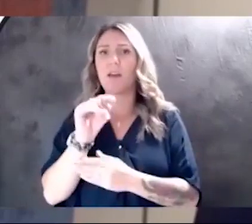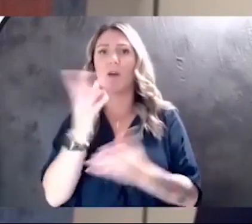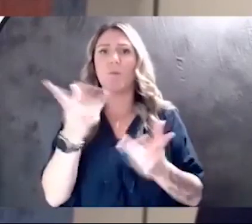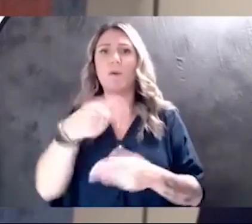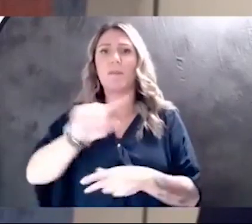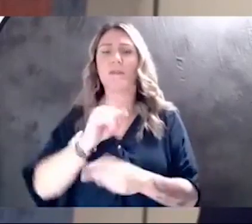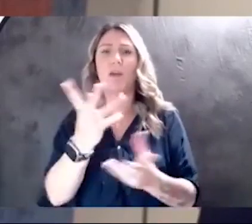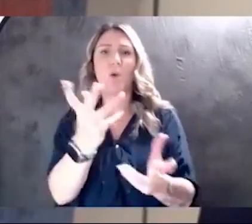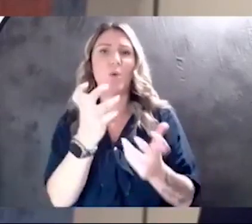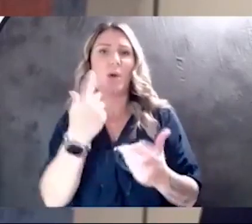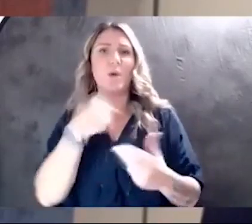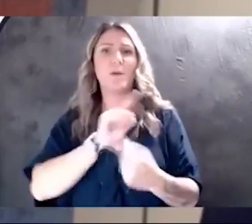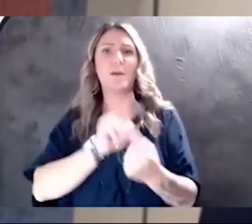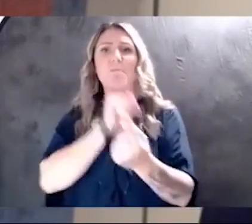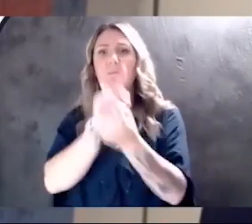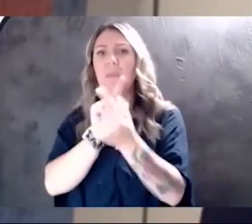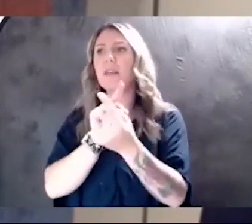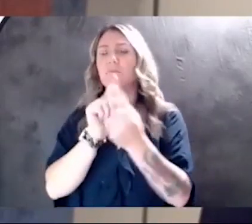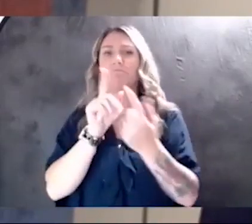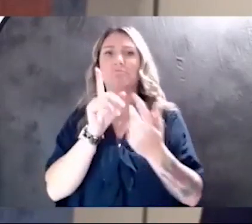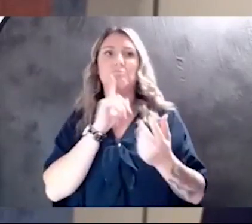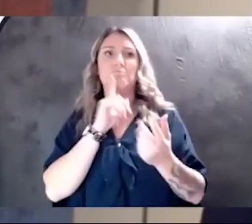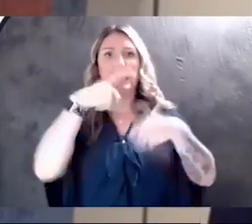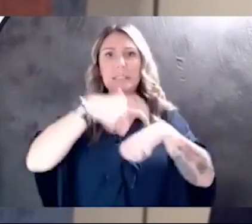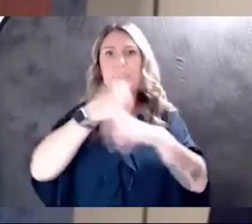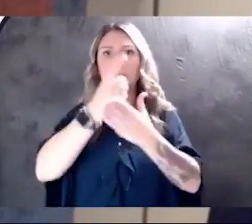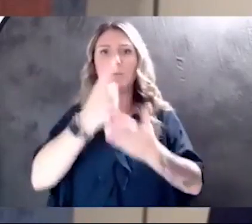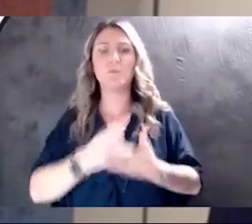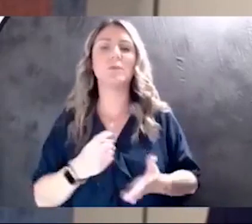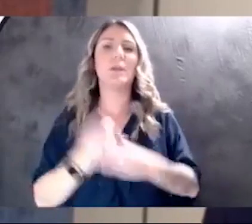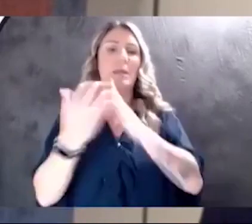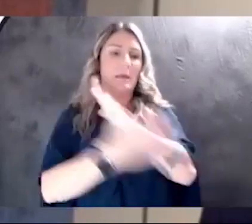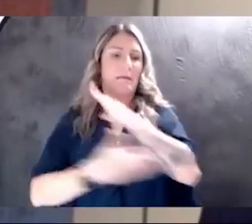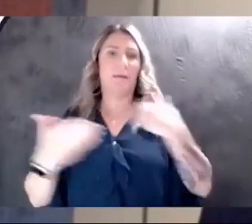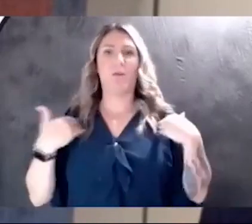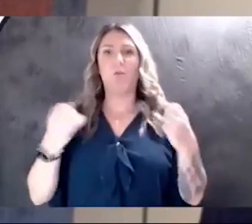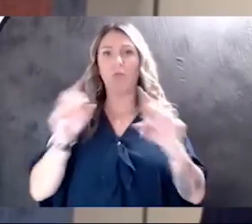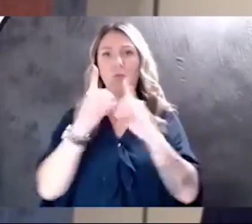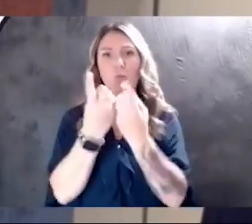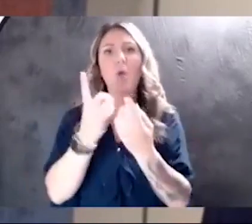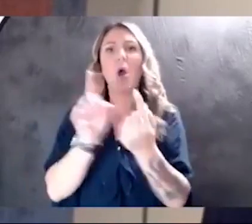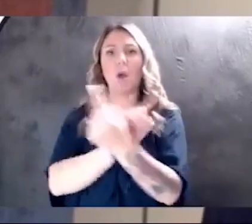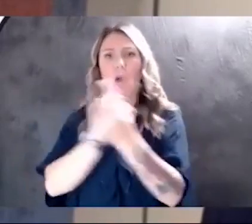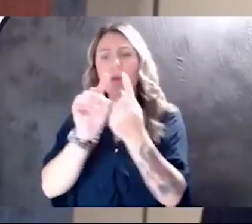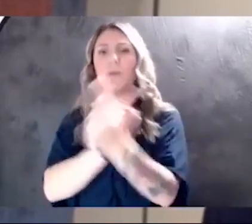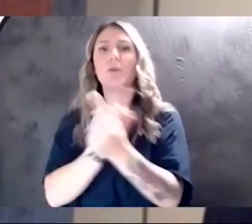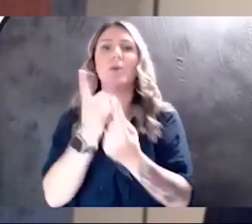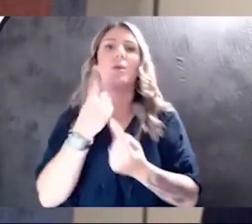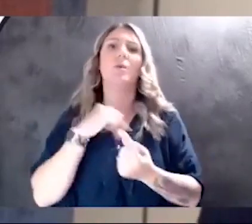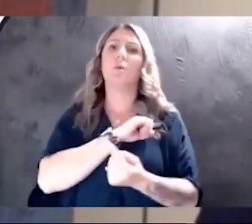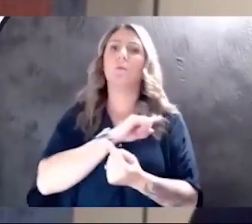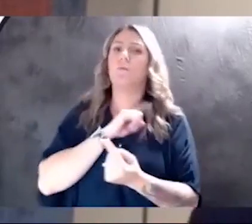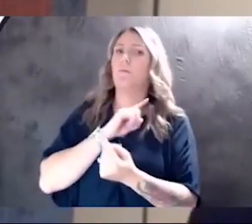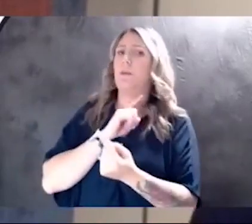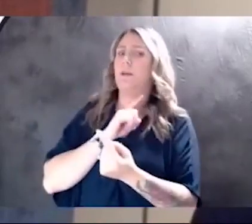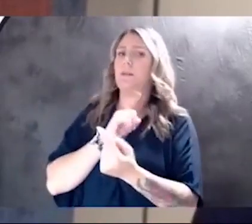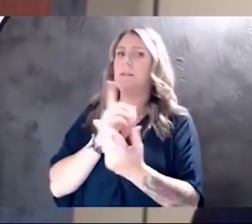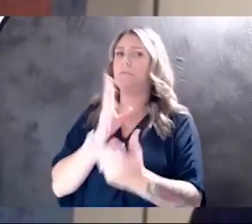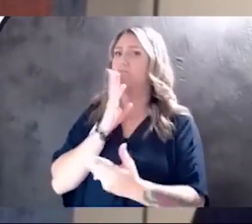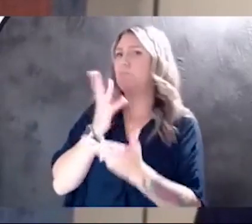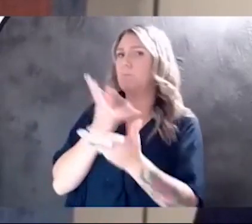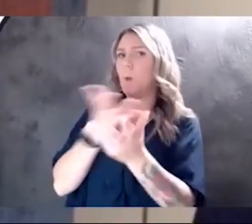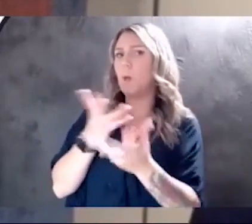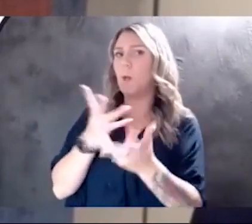We meet several times a week with the county health department. We talk with our partners